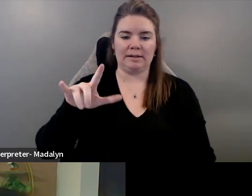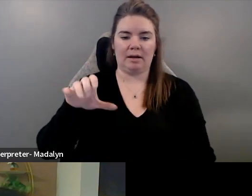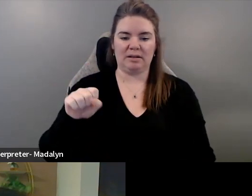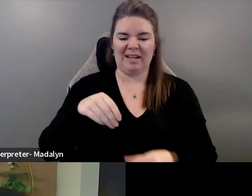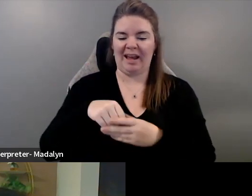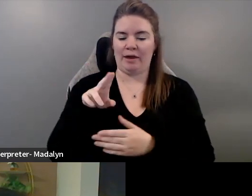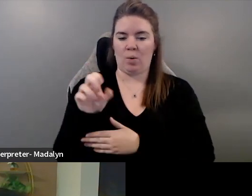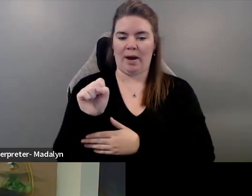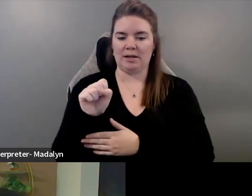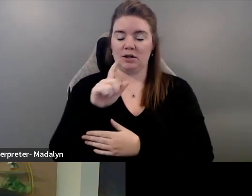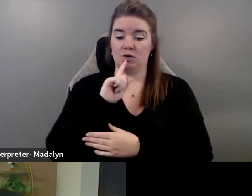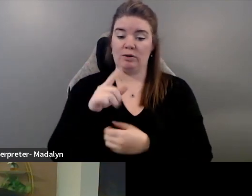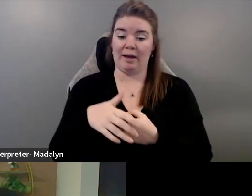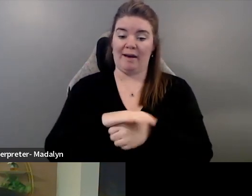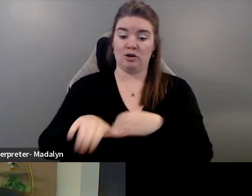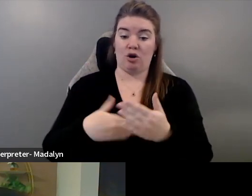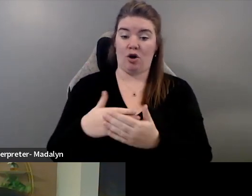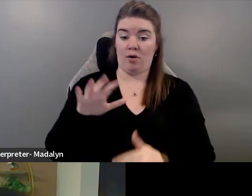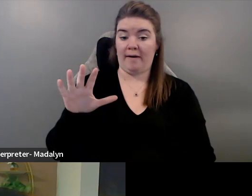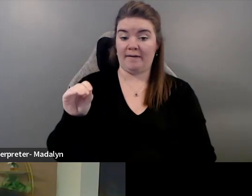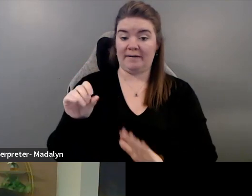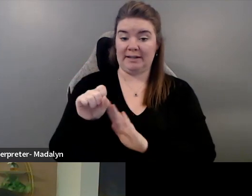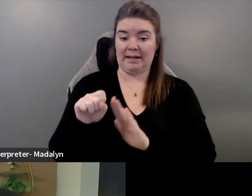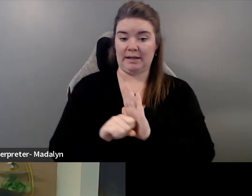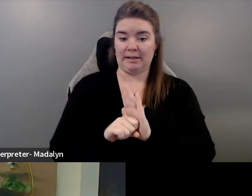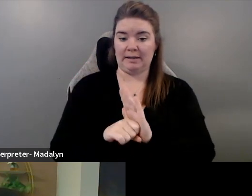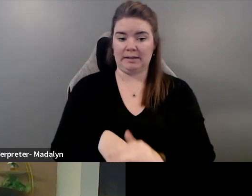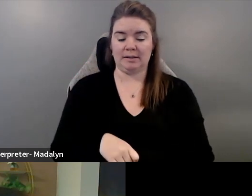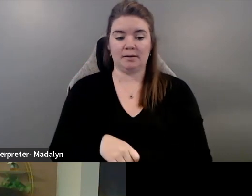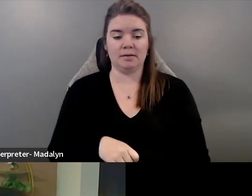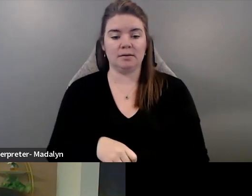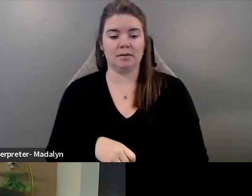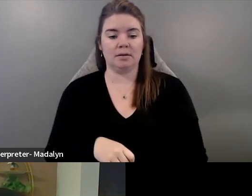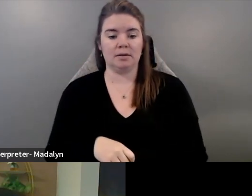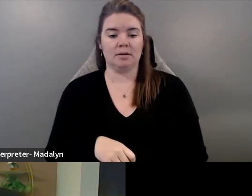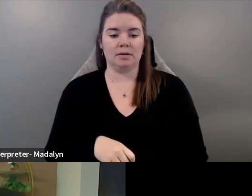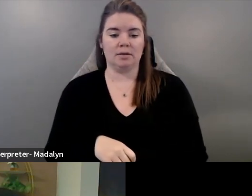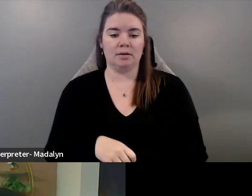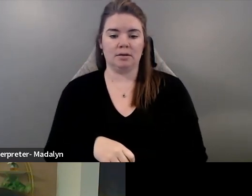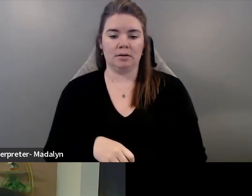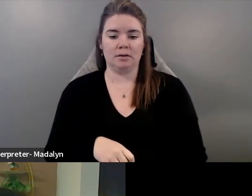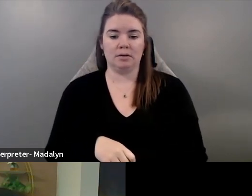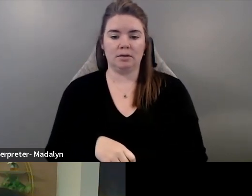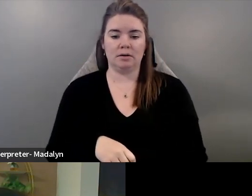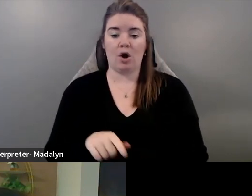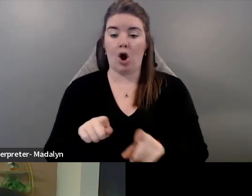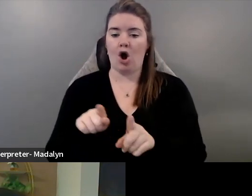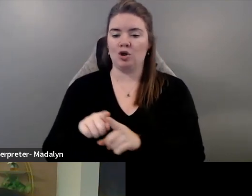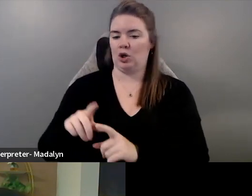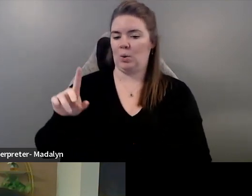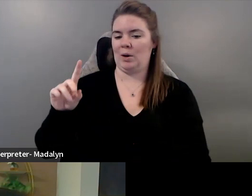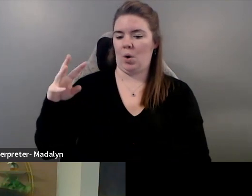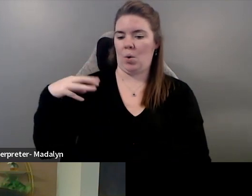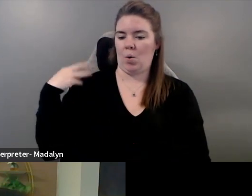it covers all 50 states and in the 5 permanently inhabited territories of the United States and the District of Columbia.